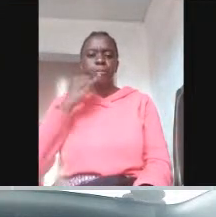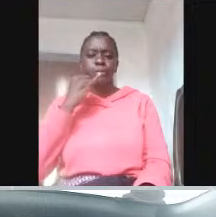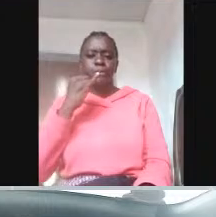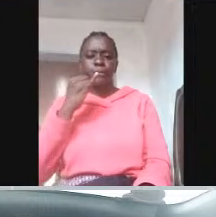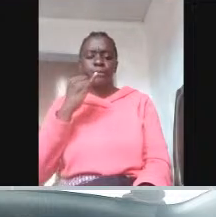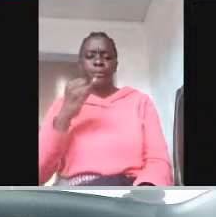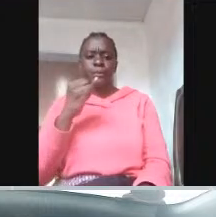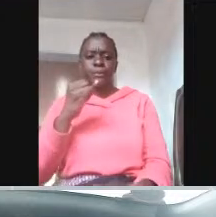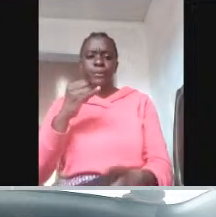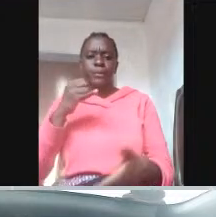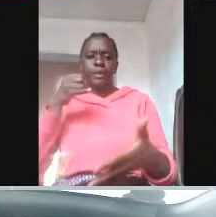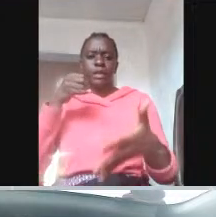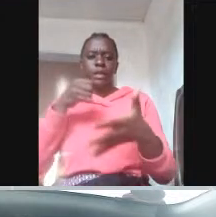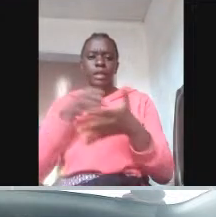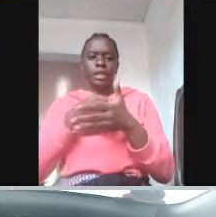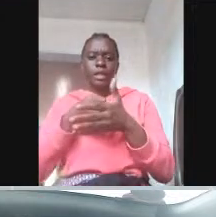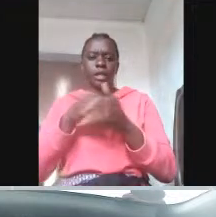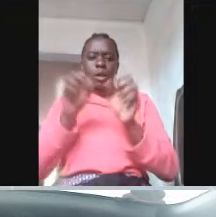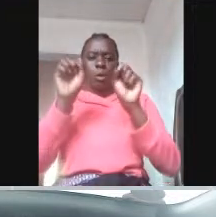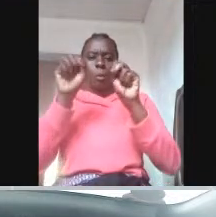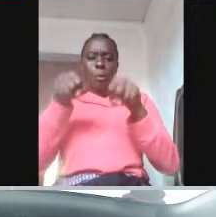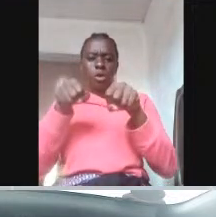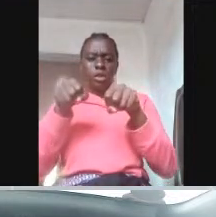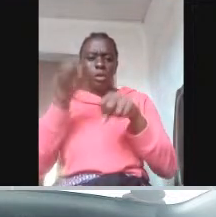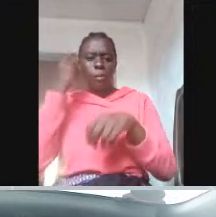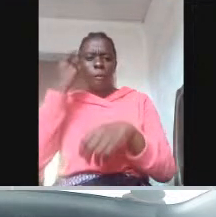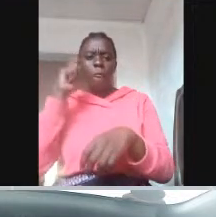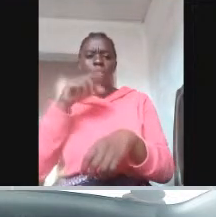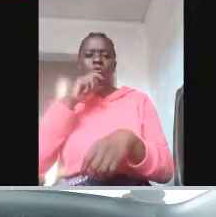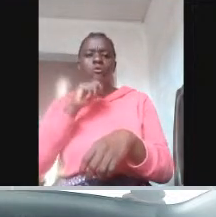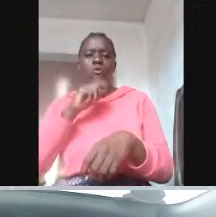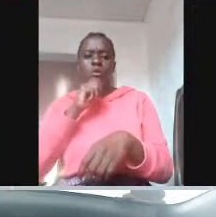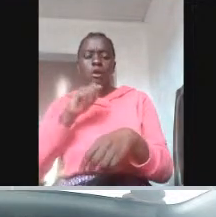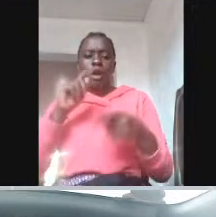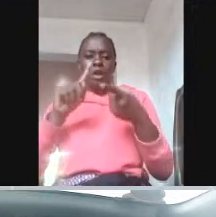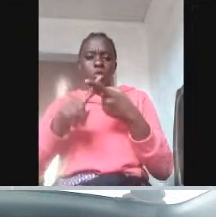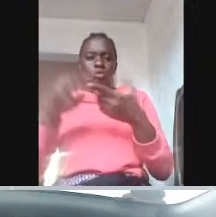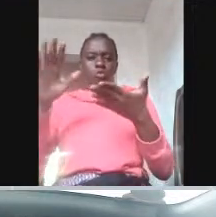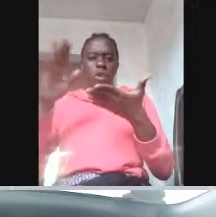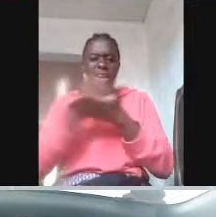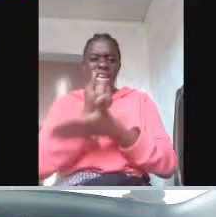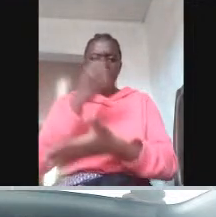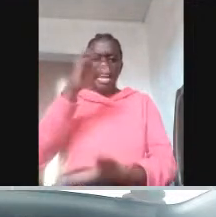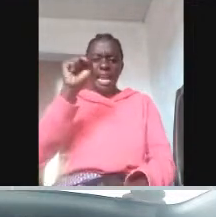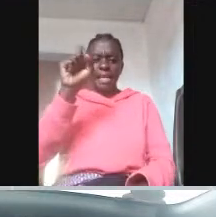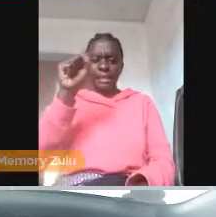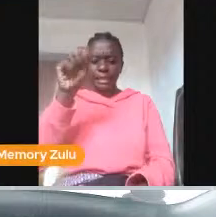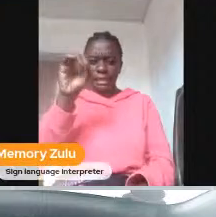to be a carrier of an STI and not show any symptoms and signs?